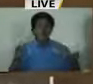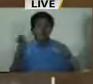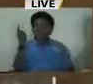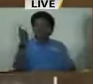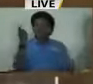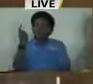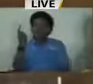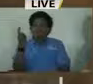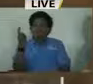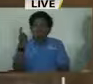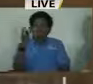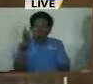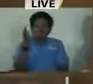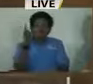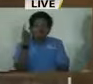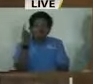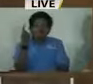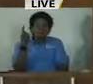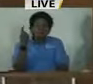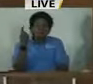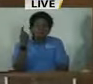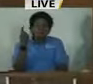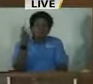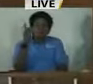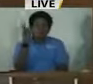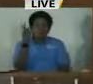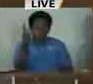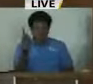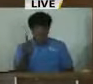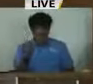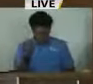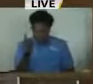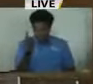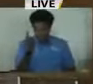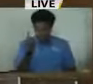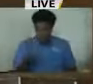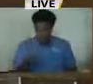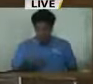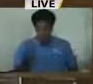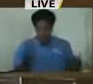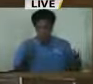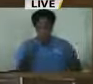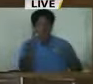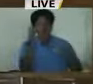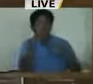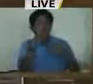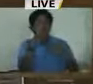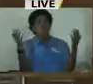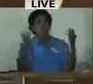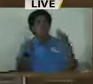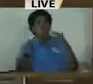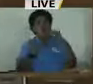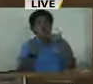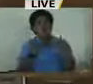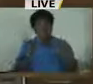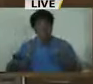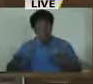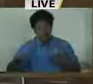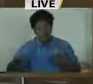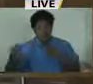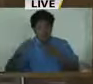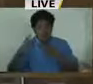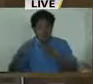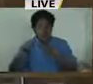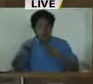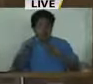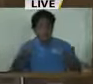to start. What I hear is, what we have as a parliament is